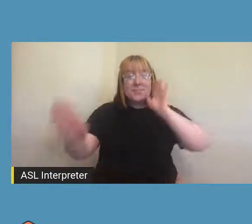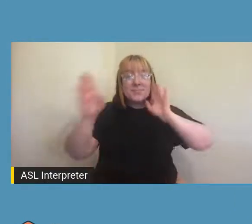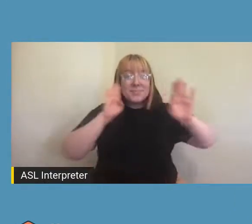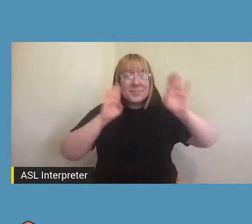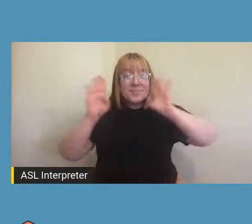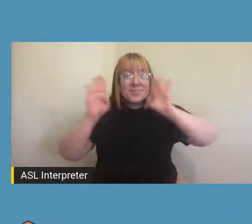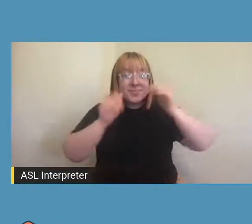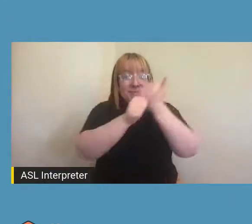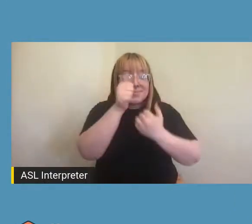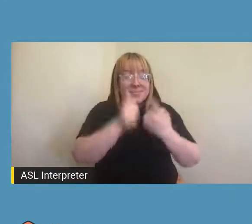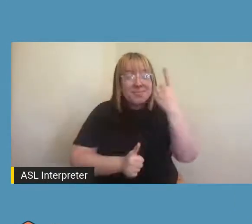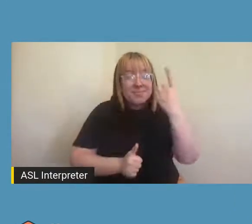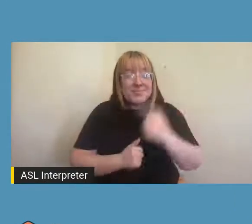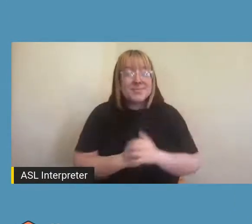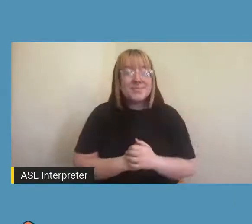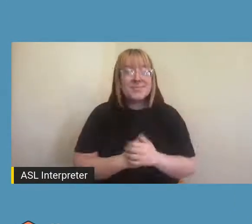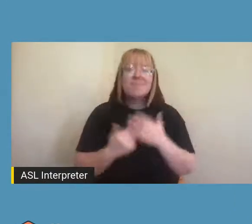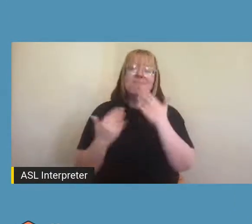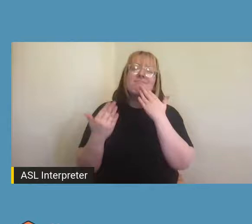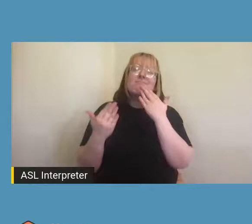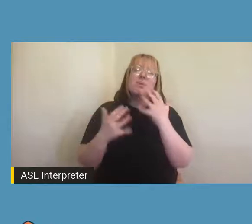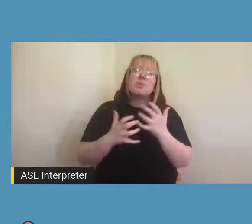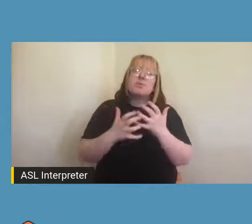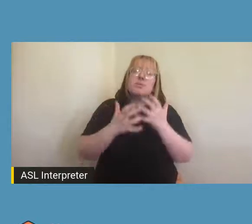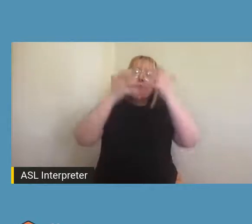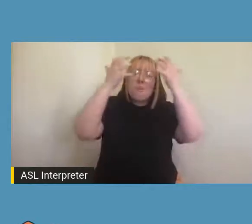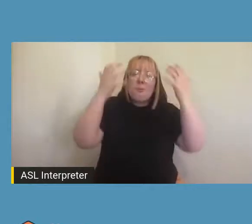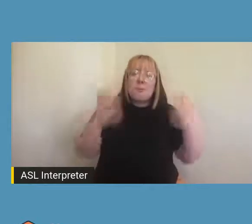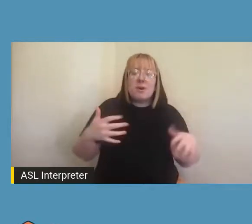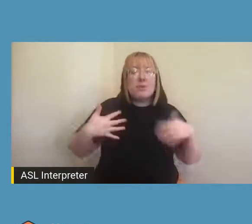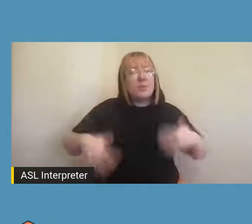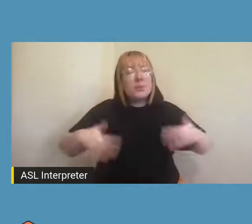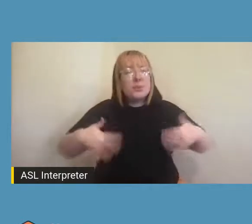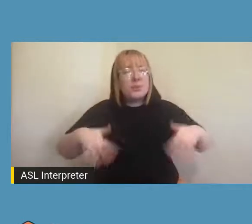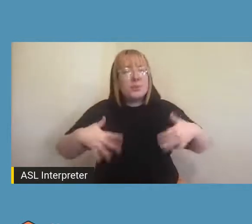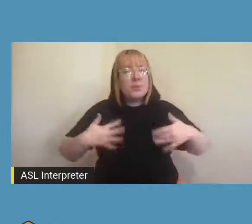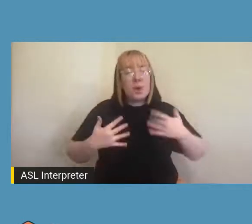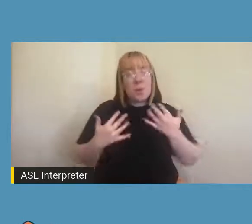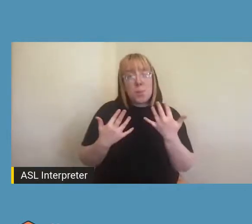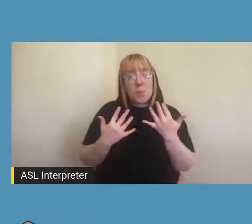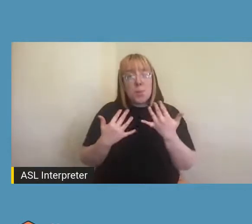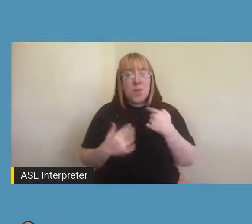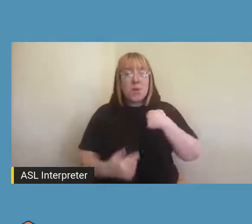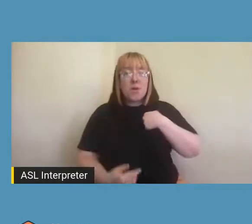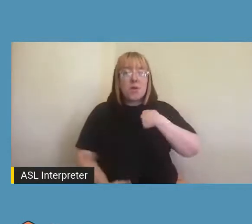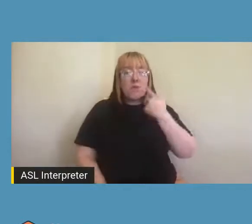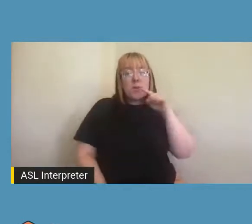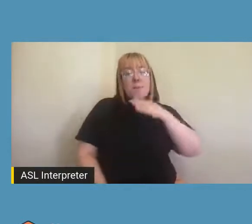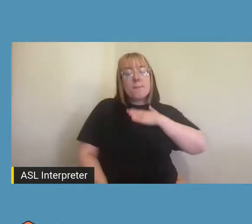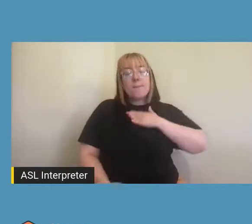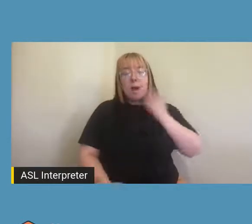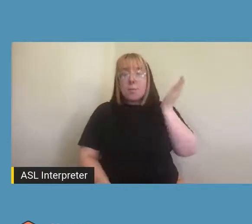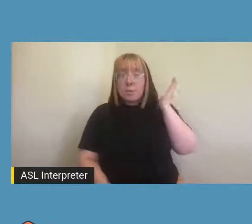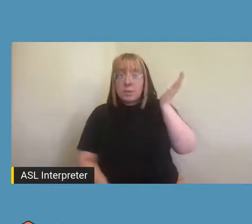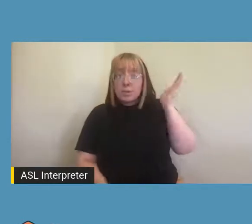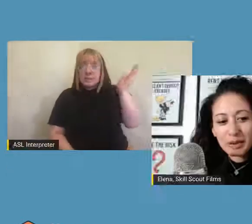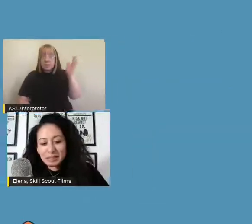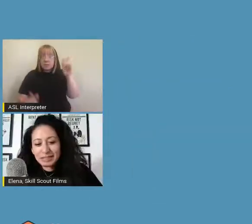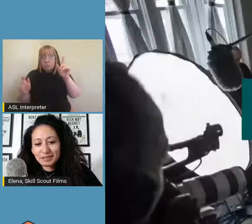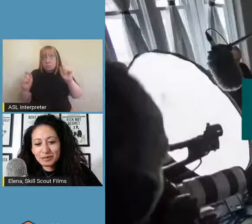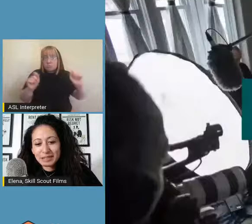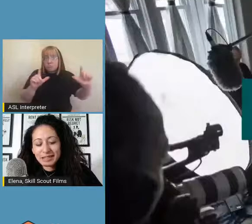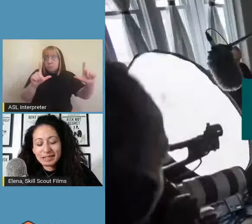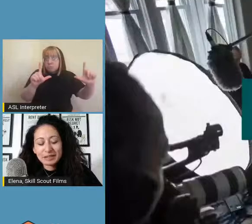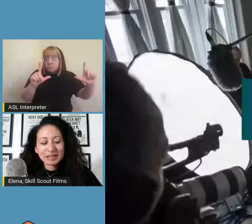Hello, everyone. Thank you so much. I will wait for my presentation to show up here,